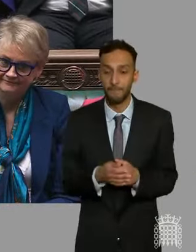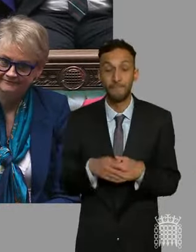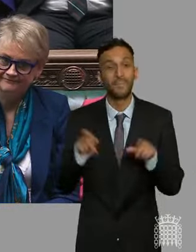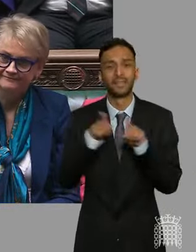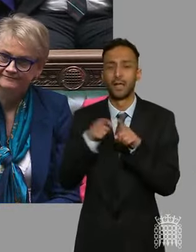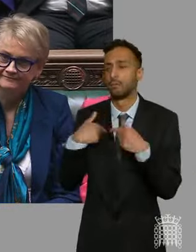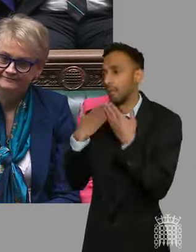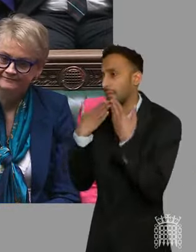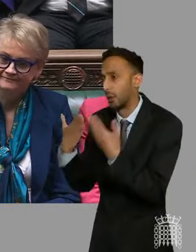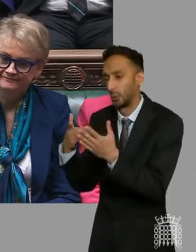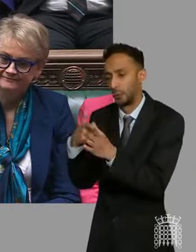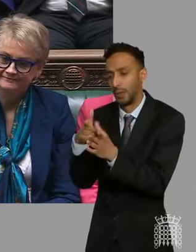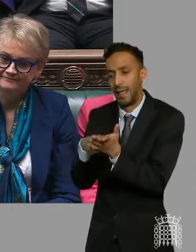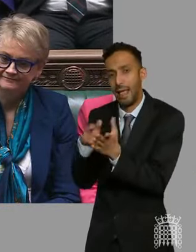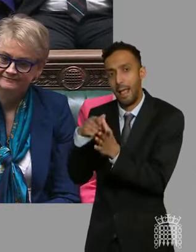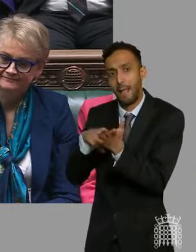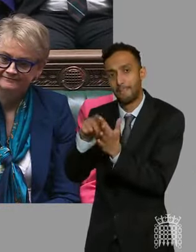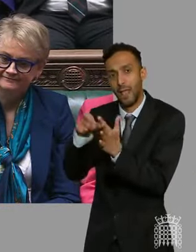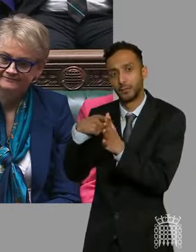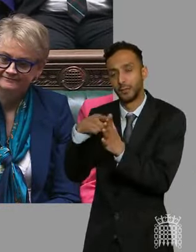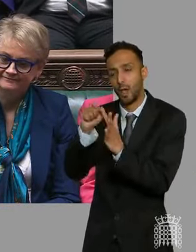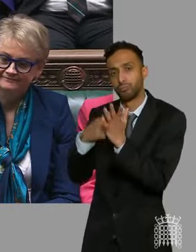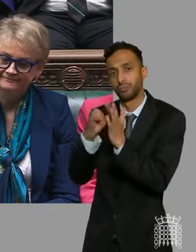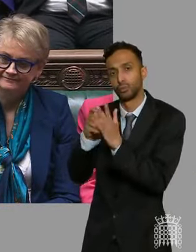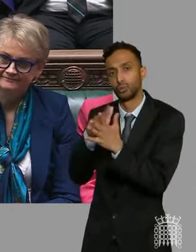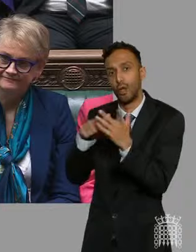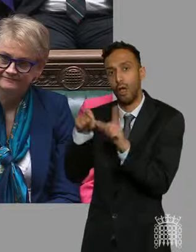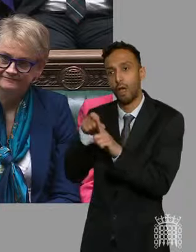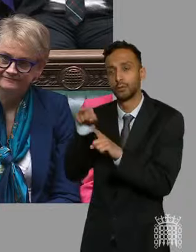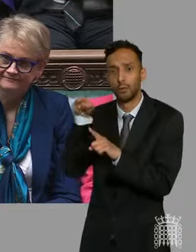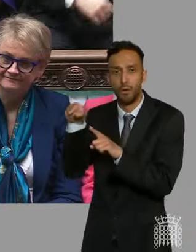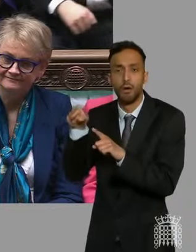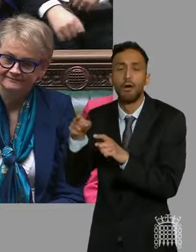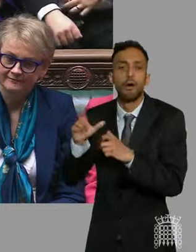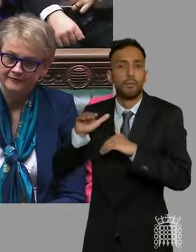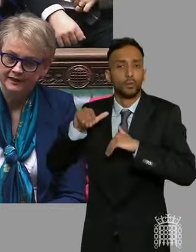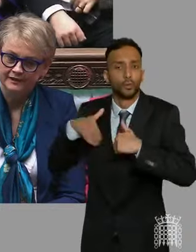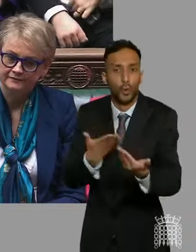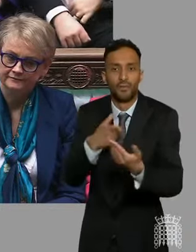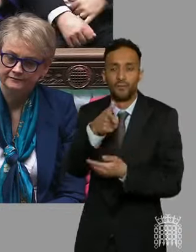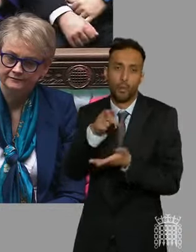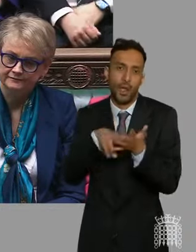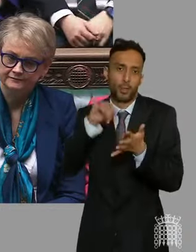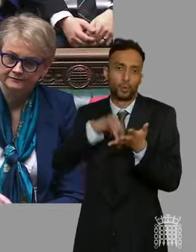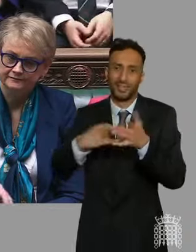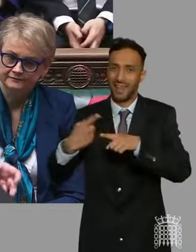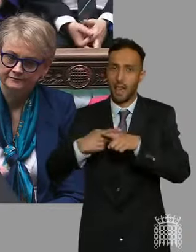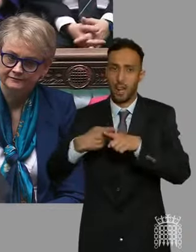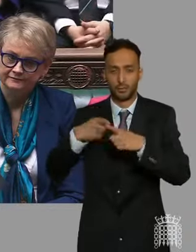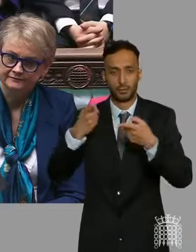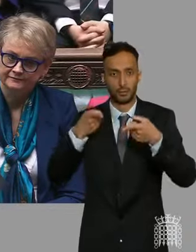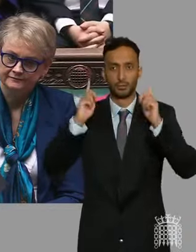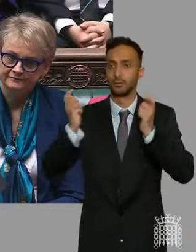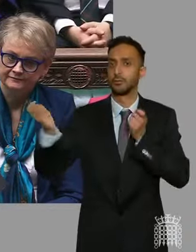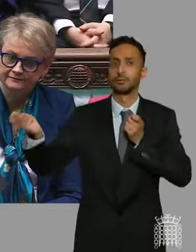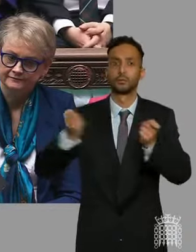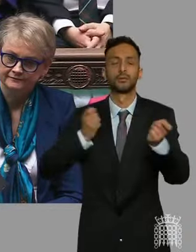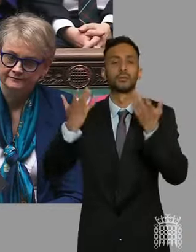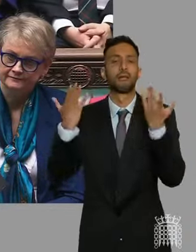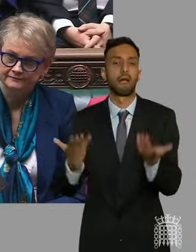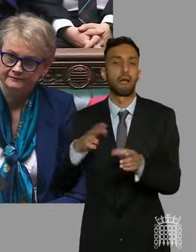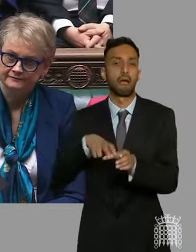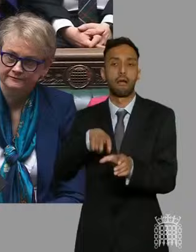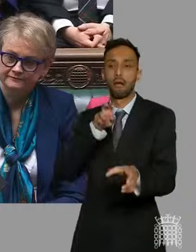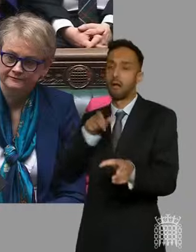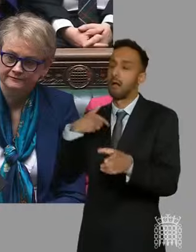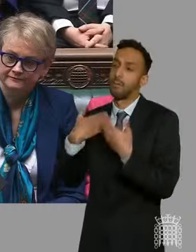of the NHS England, and I wish her well for the future. This morning, Mr. Speaker, I had meetings with ministerial colleagues and others. In